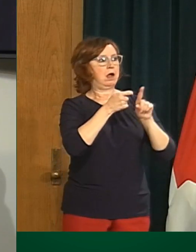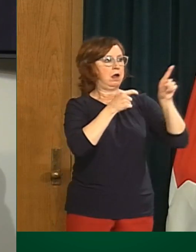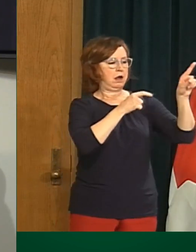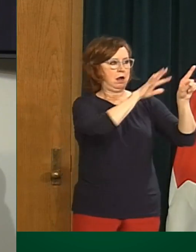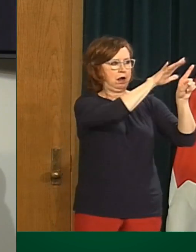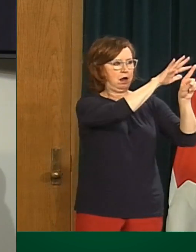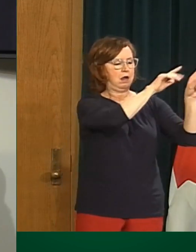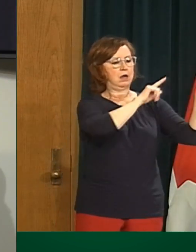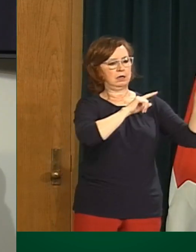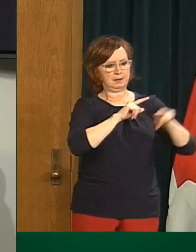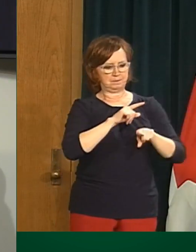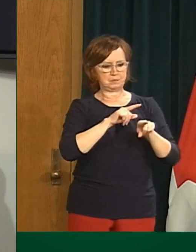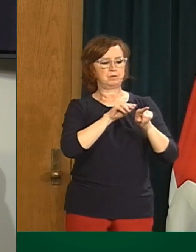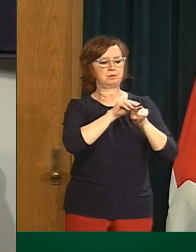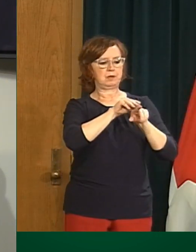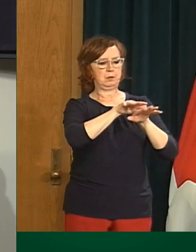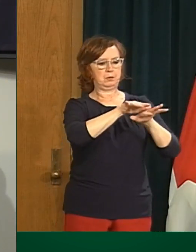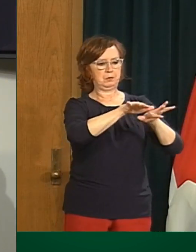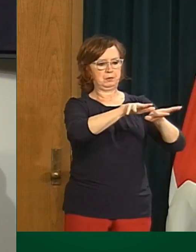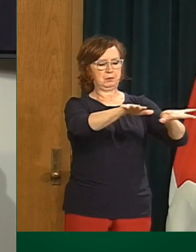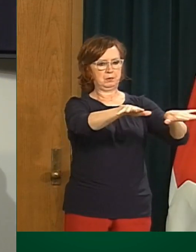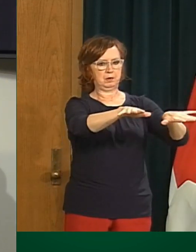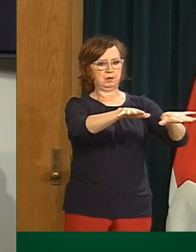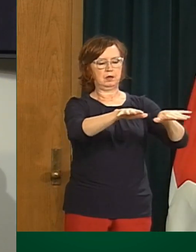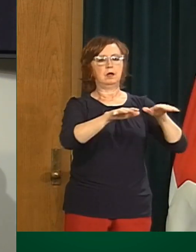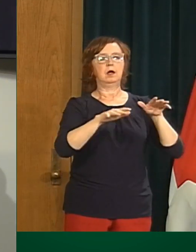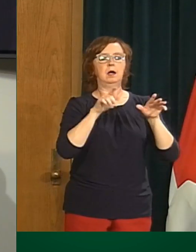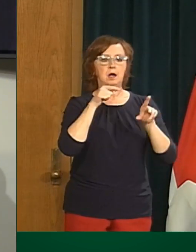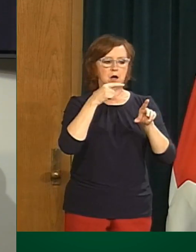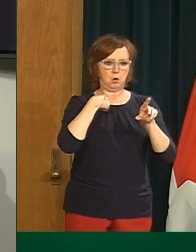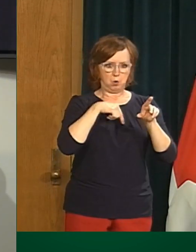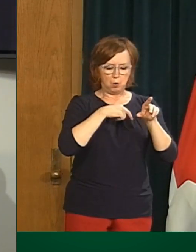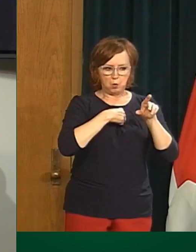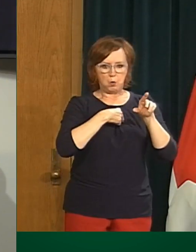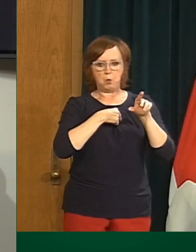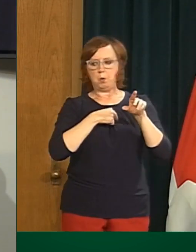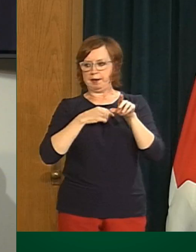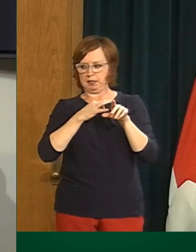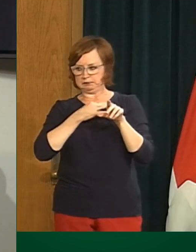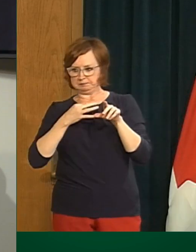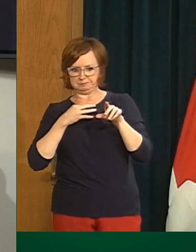community. And when through this contact tracing, we started to